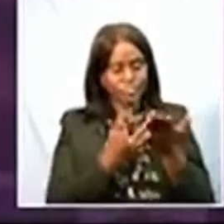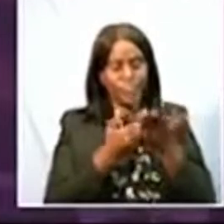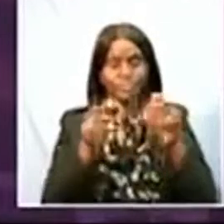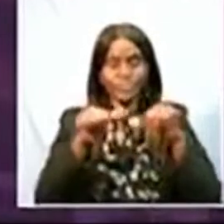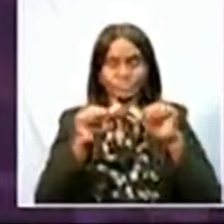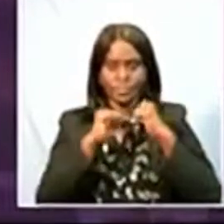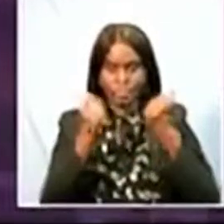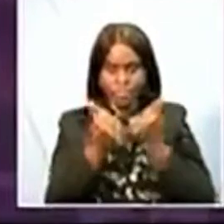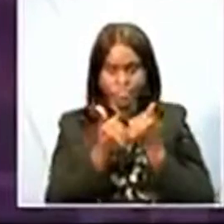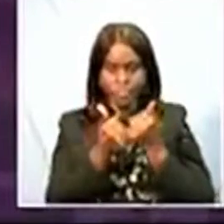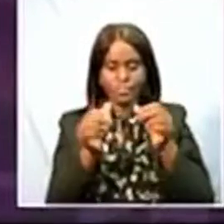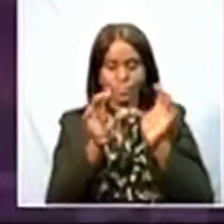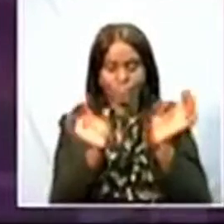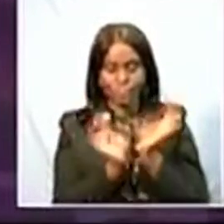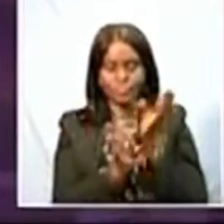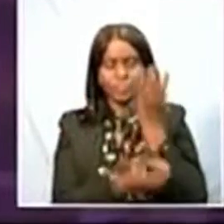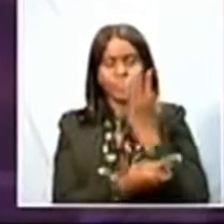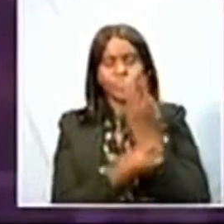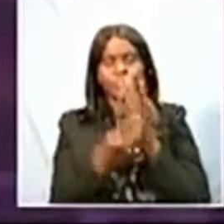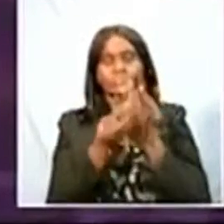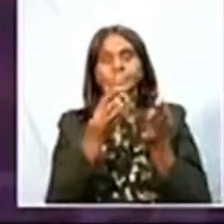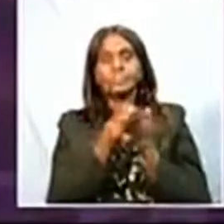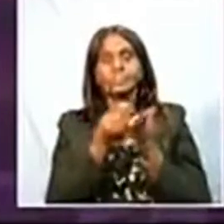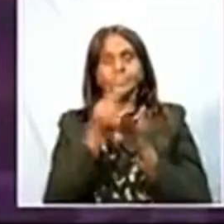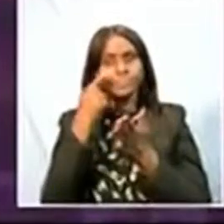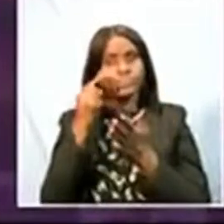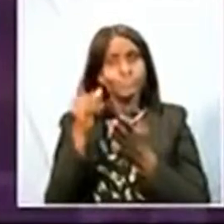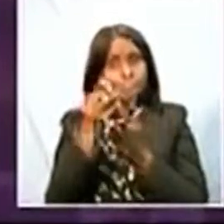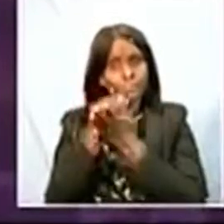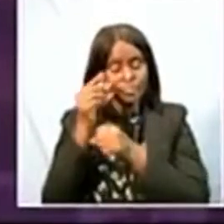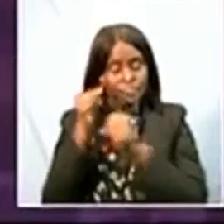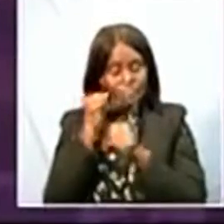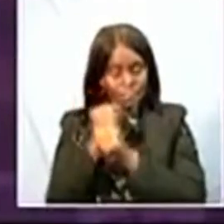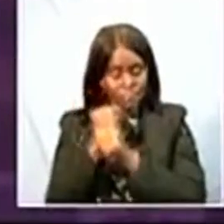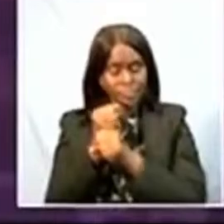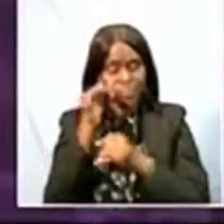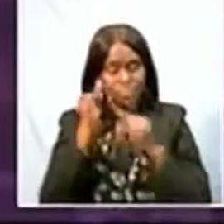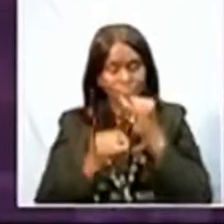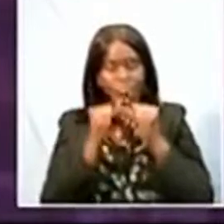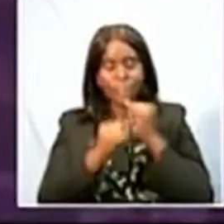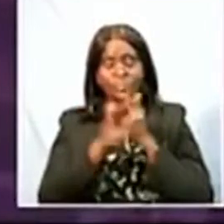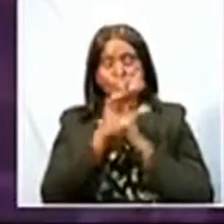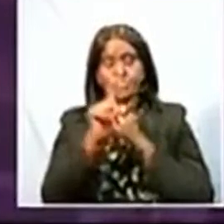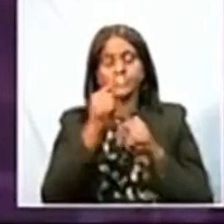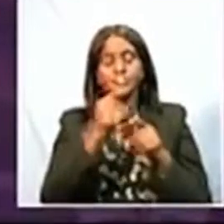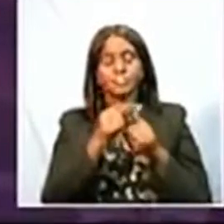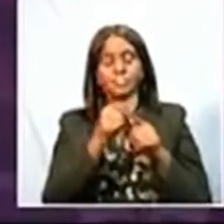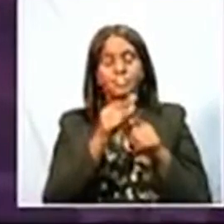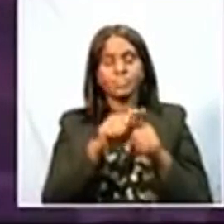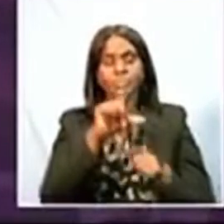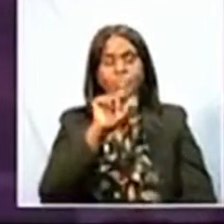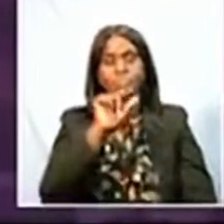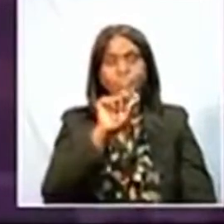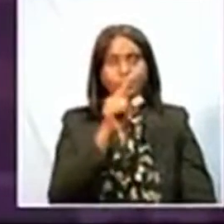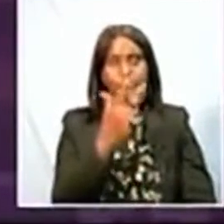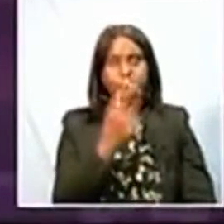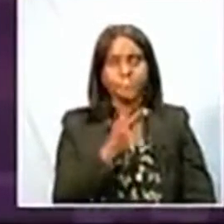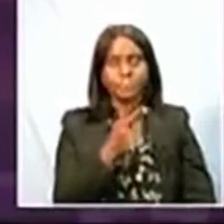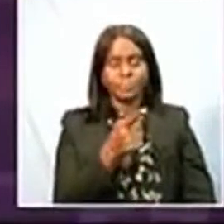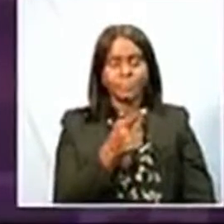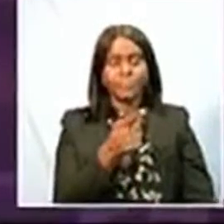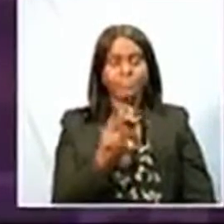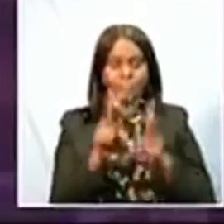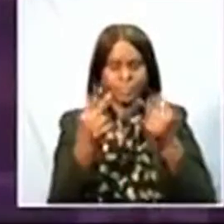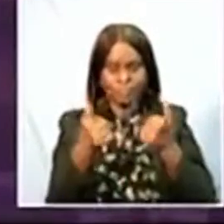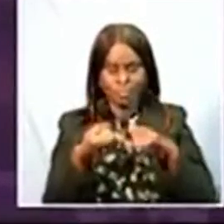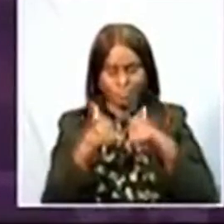Auditor General on the Constituency Development Fund for the financial year ended at 31st December 2023.